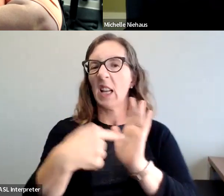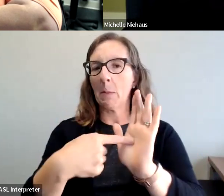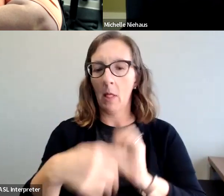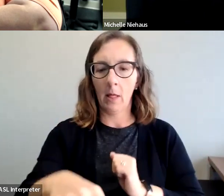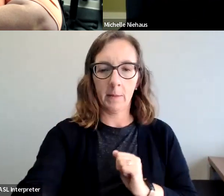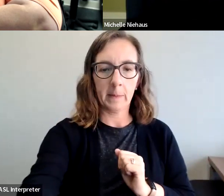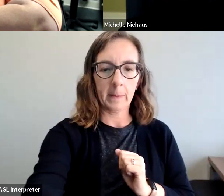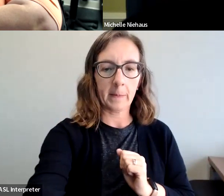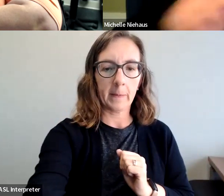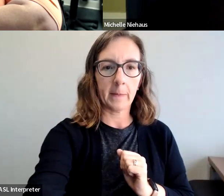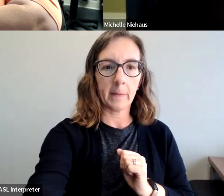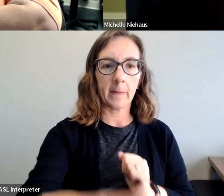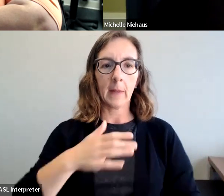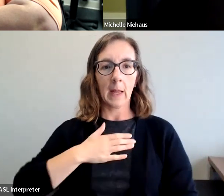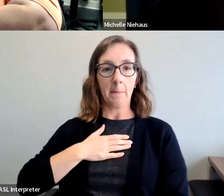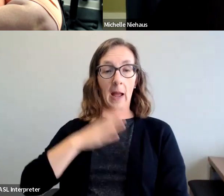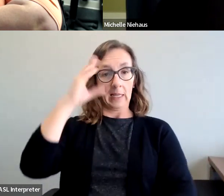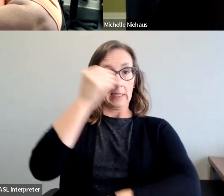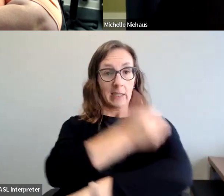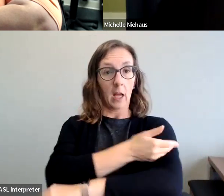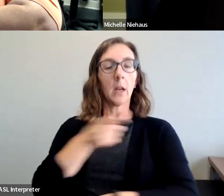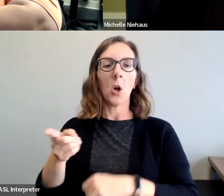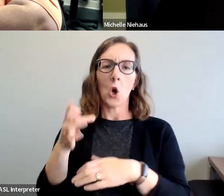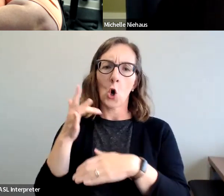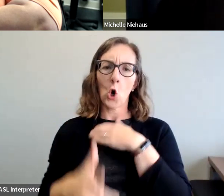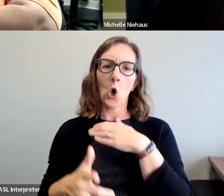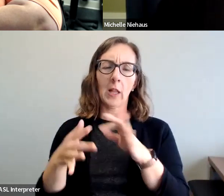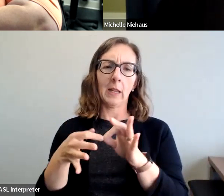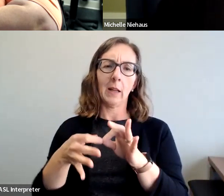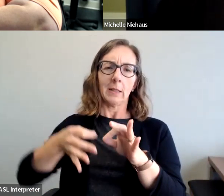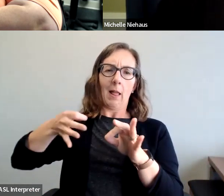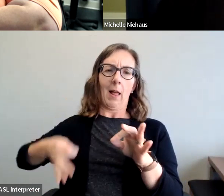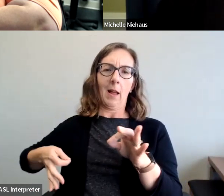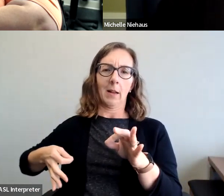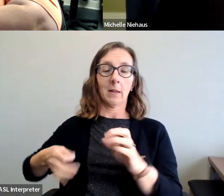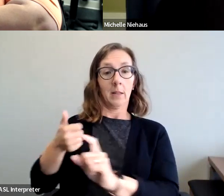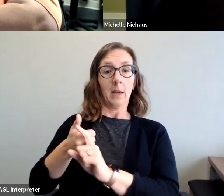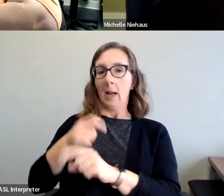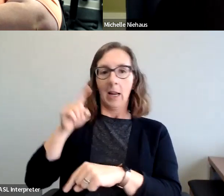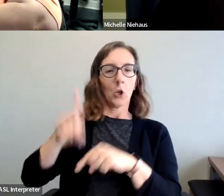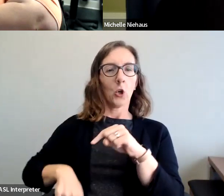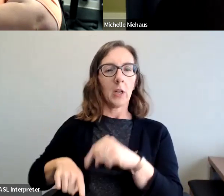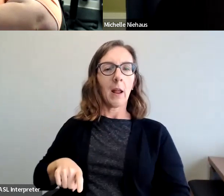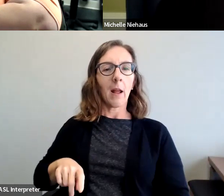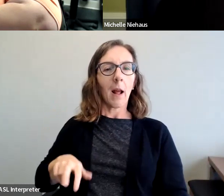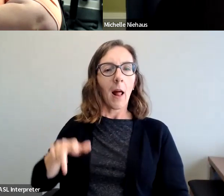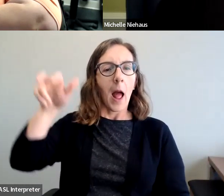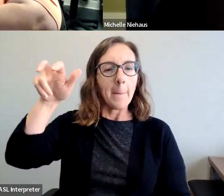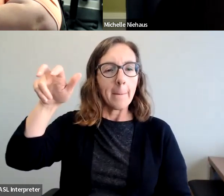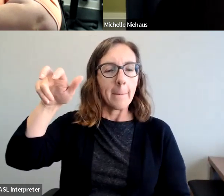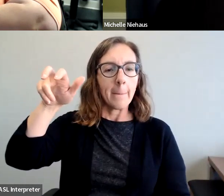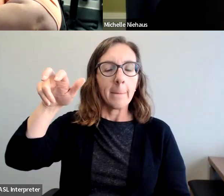My son was delayed in a very early age because he wasn't able to climb stairs.